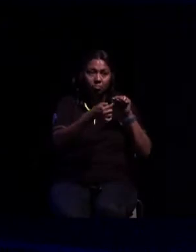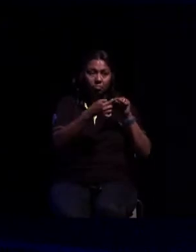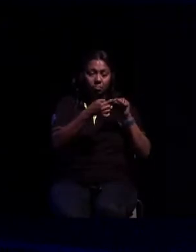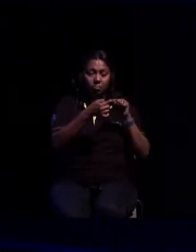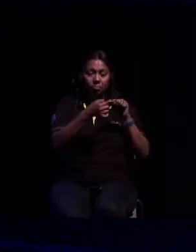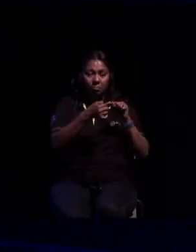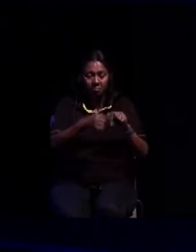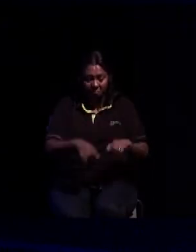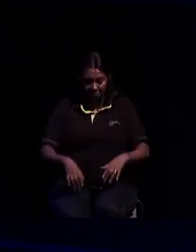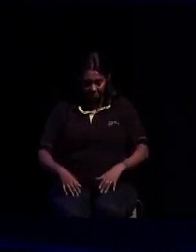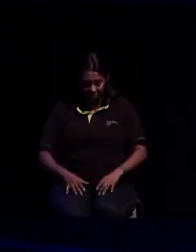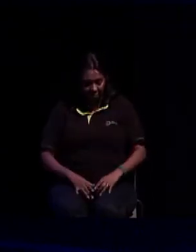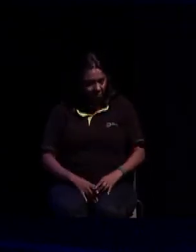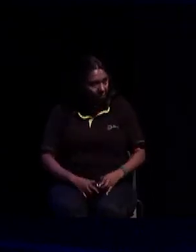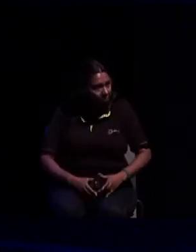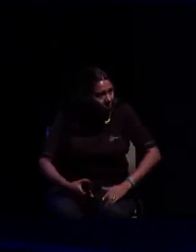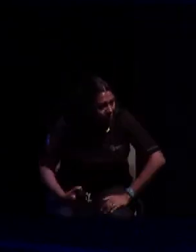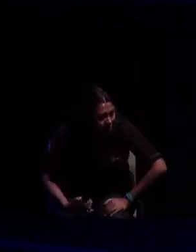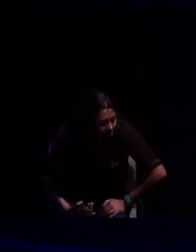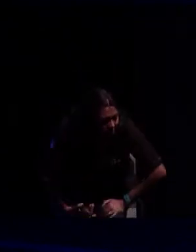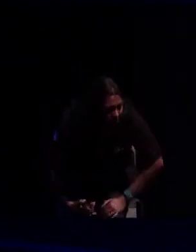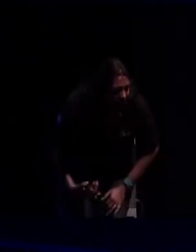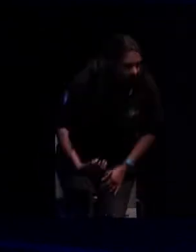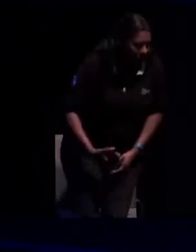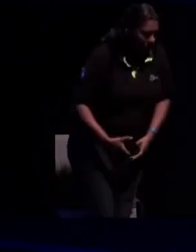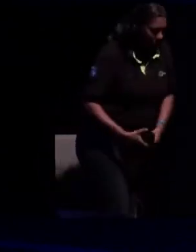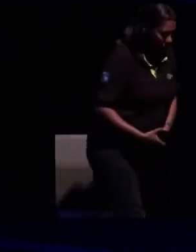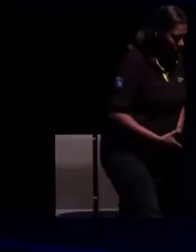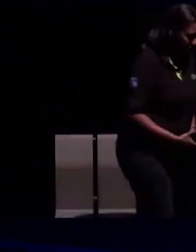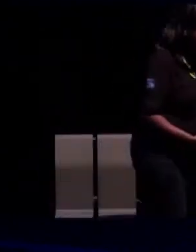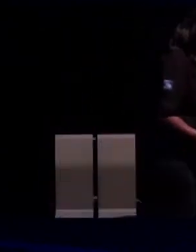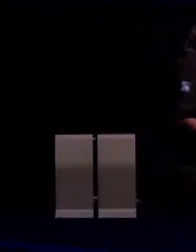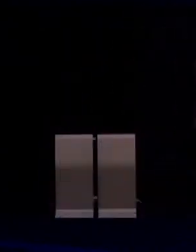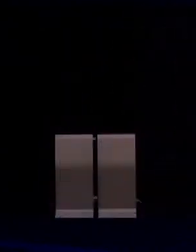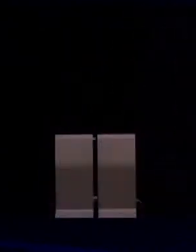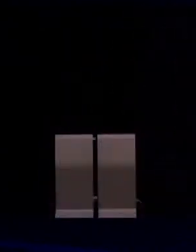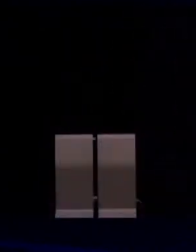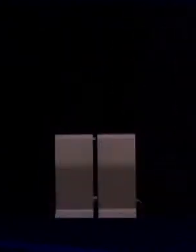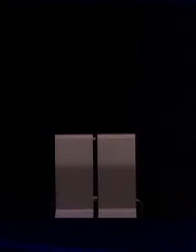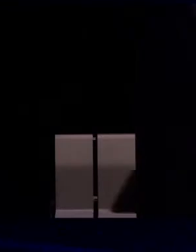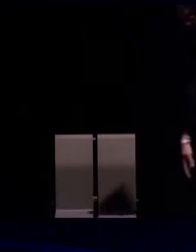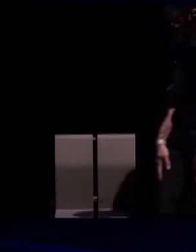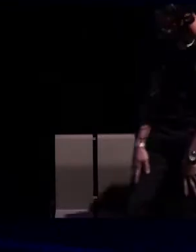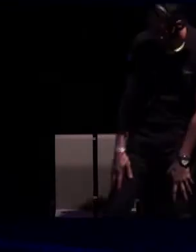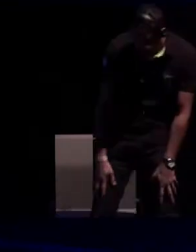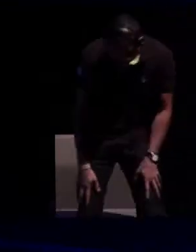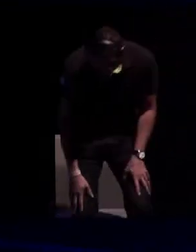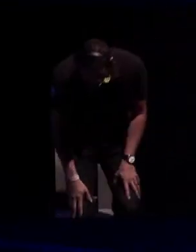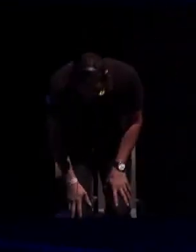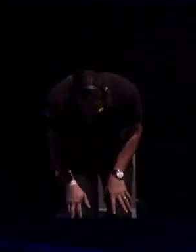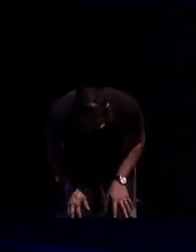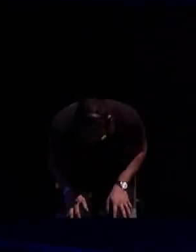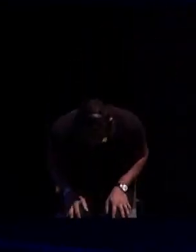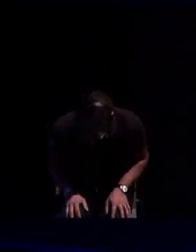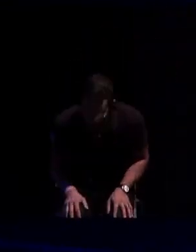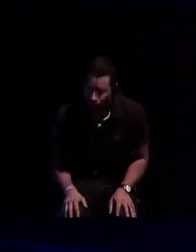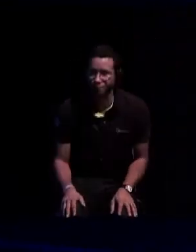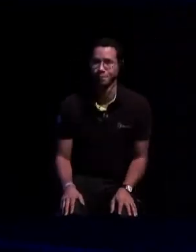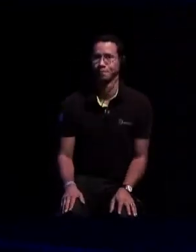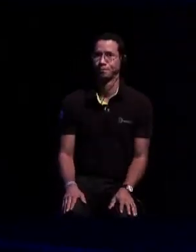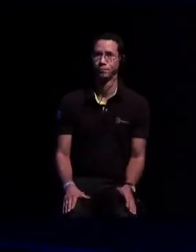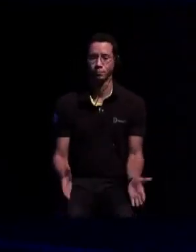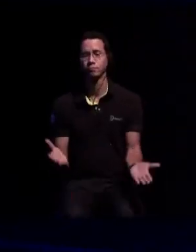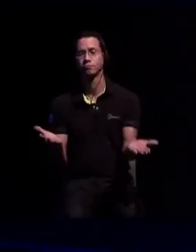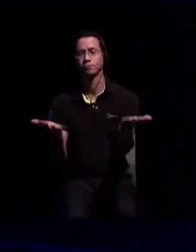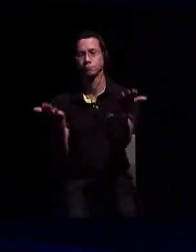4,500 people who live on the island, have become in conflict with each other. And in the case of the surf and music event, it led